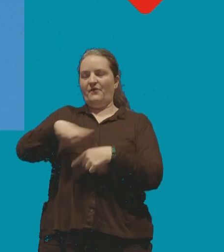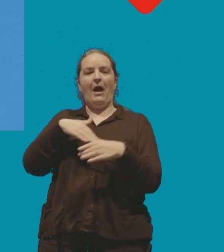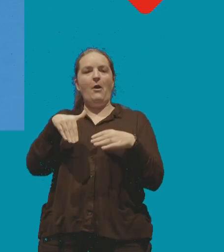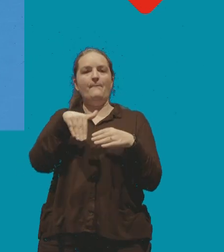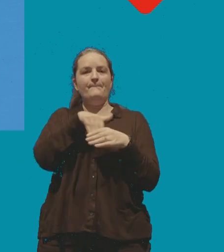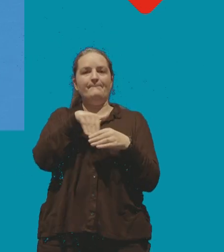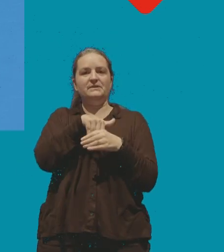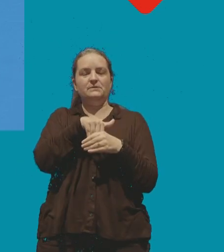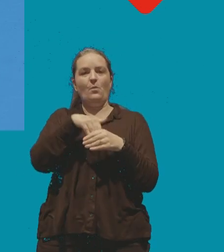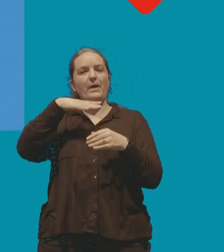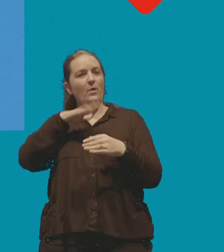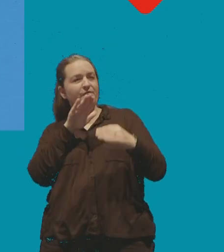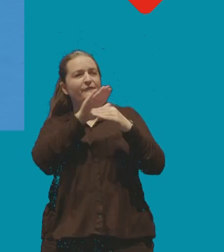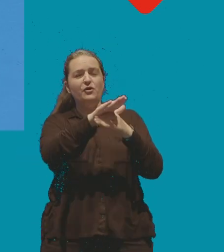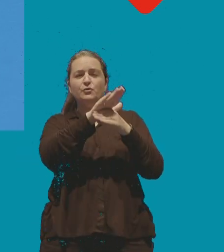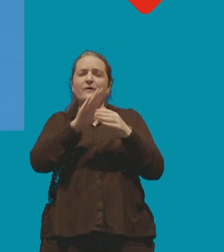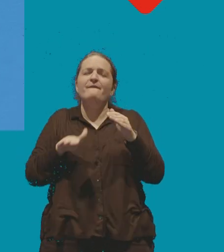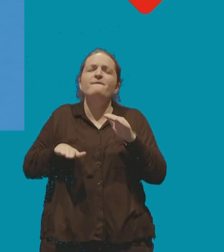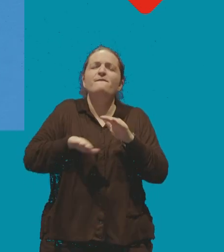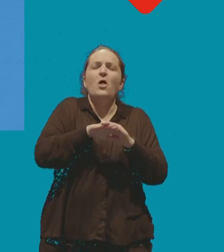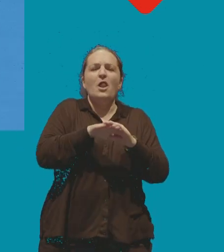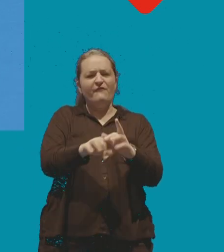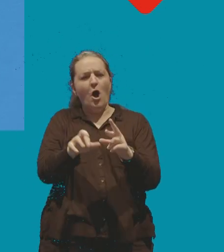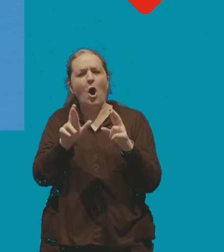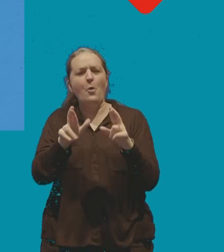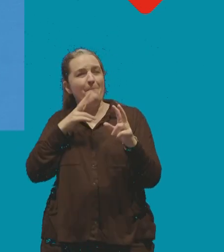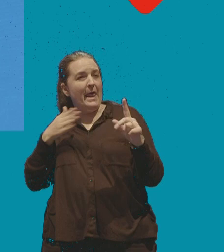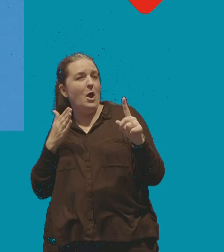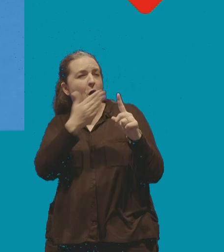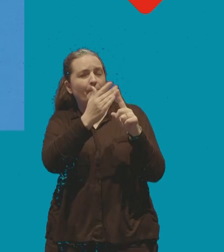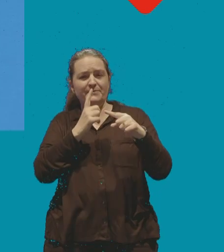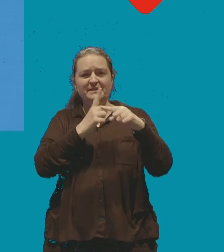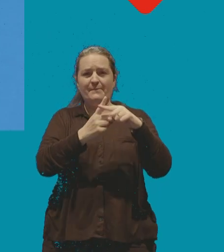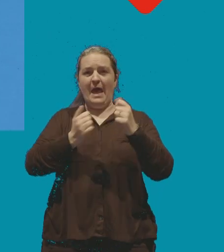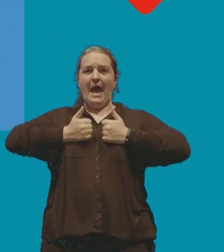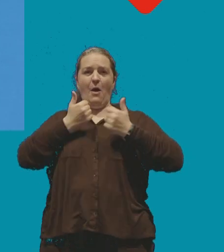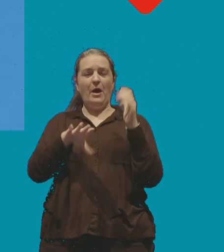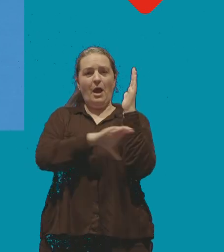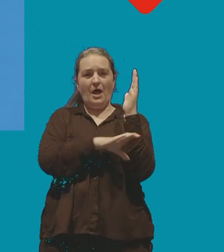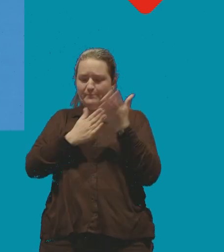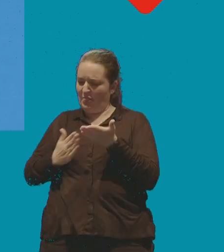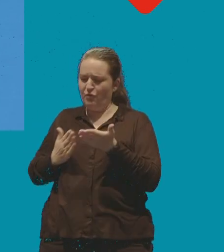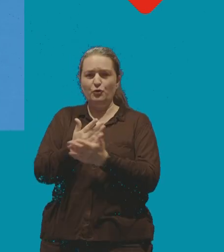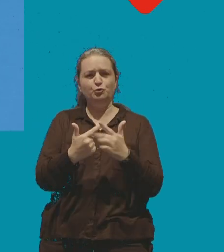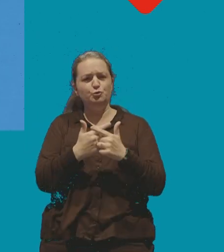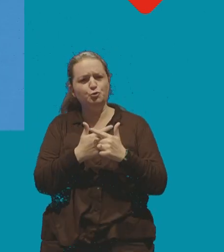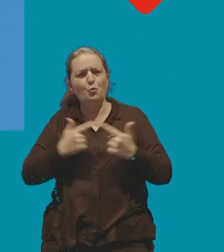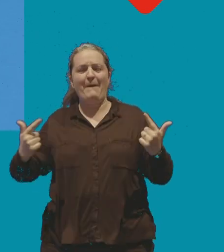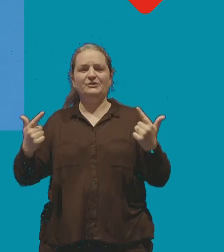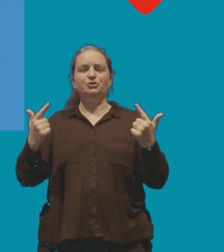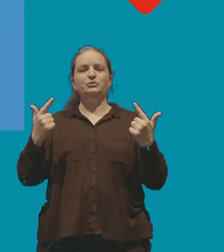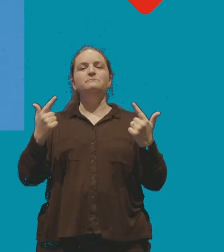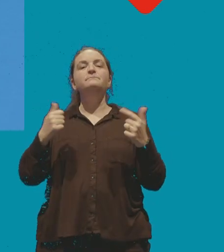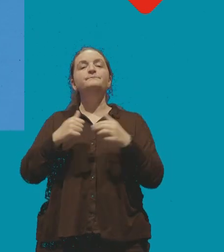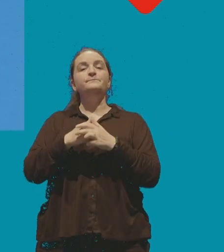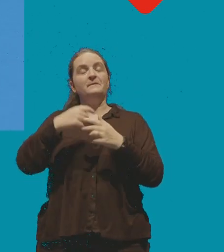want to look to a future that's filled with hope and optimism, and our class has been through much to be let down again. A big thank you goes out to everybody